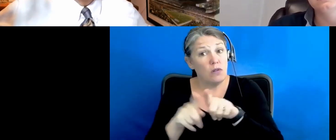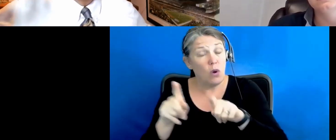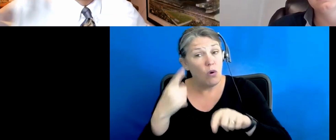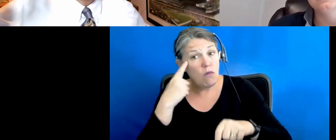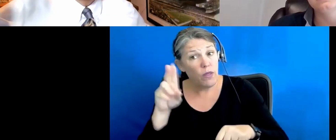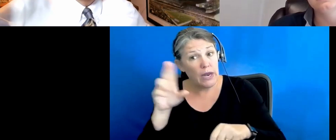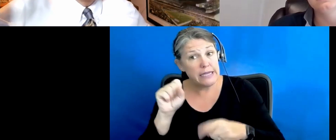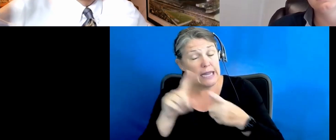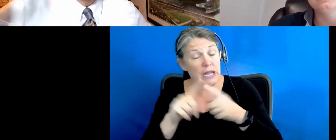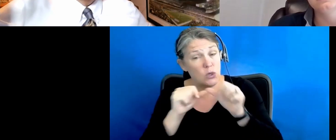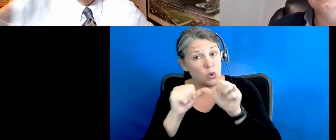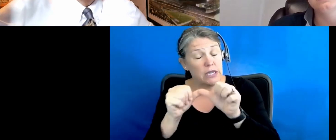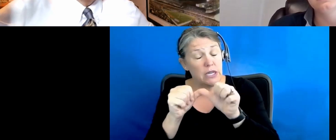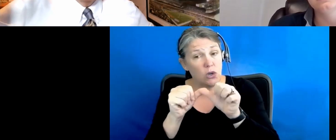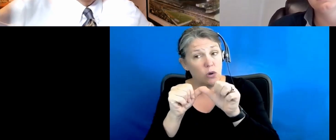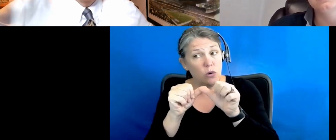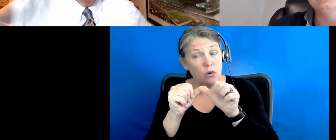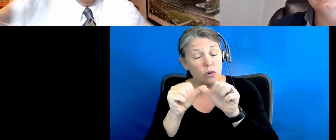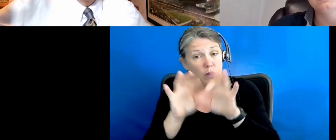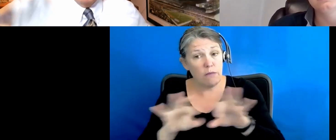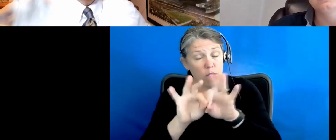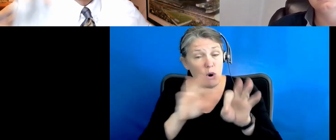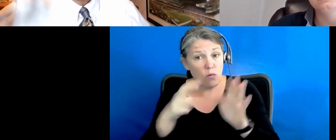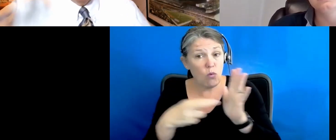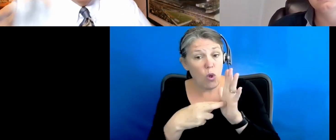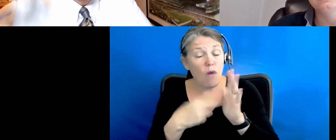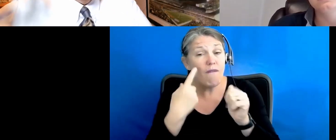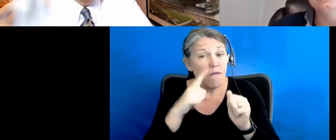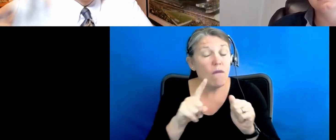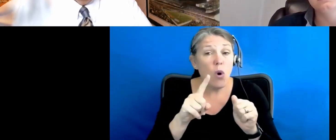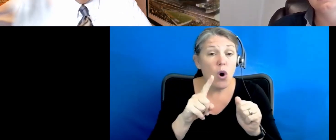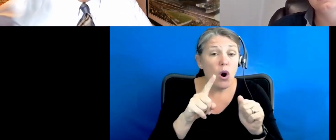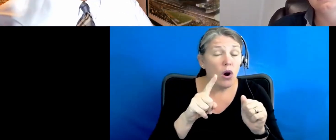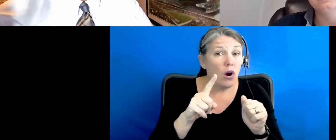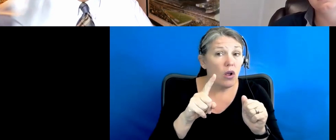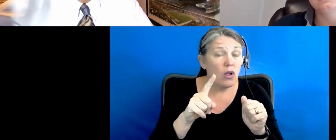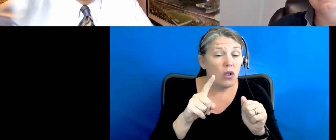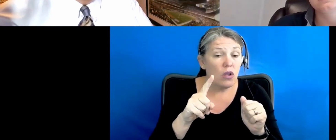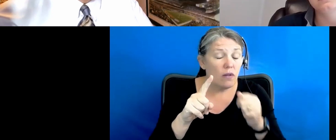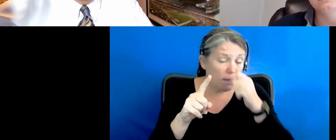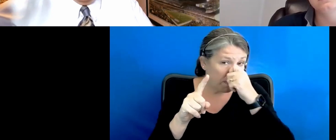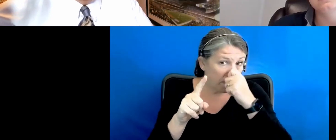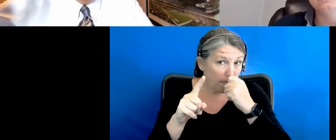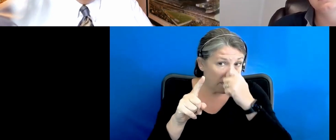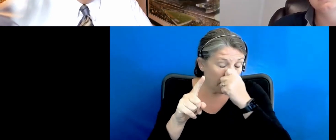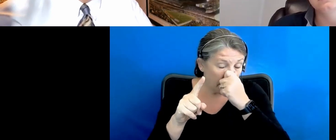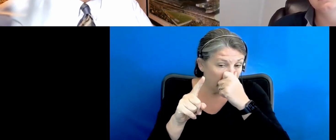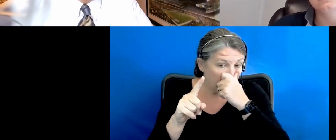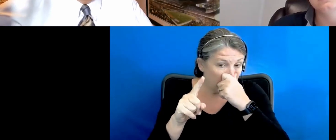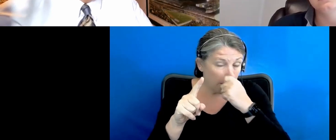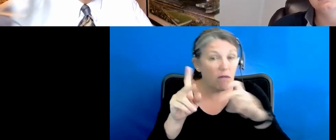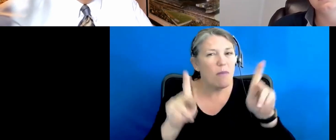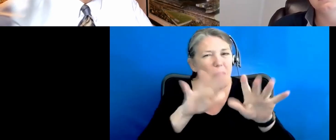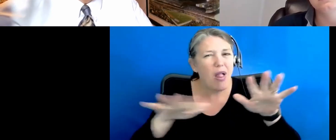an important role in the development of disability rights around the world without having to change any of our own laws or adding